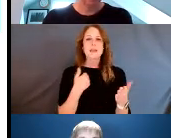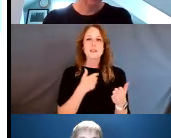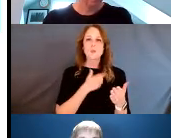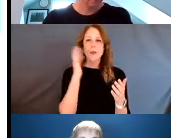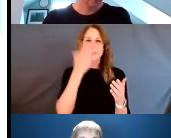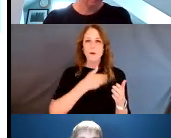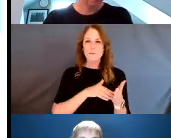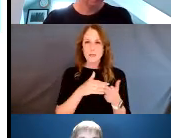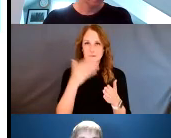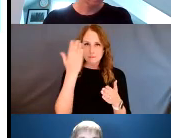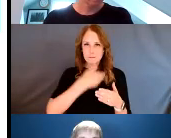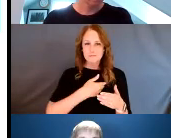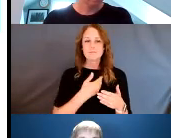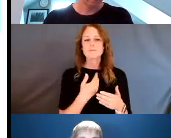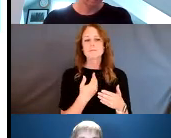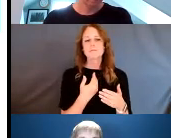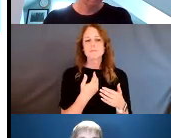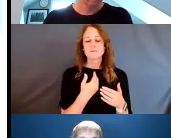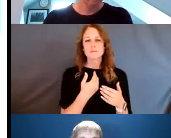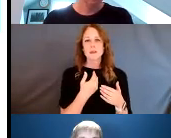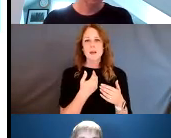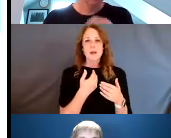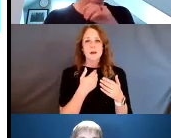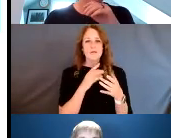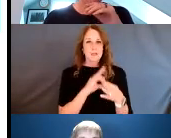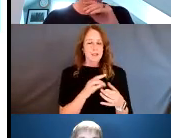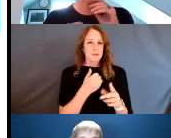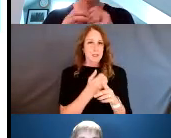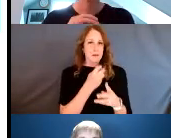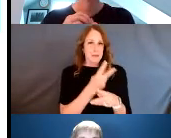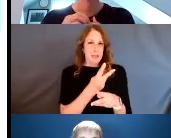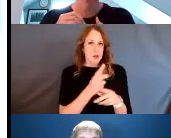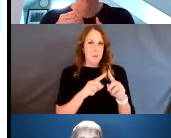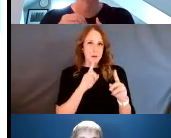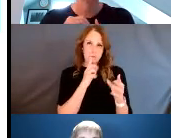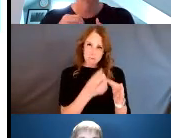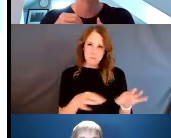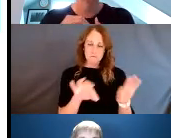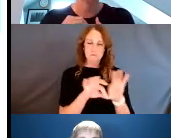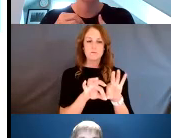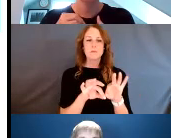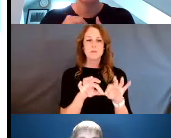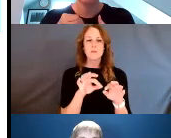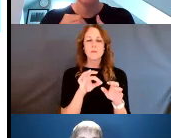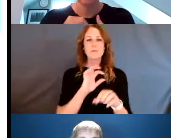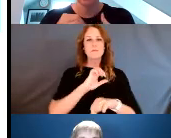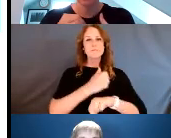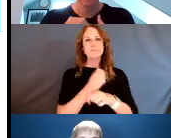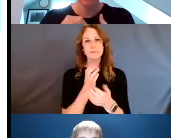when we talk about self-care, but they are just as important. For example, creating a